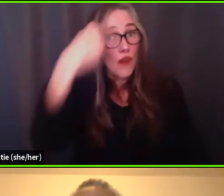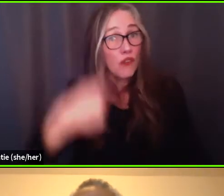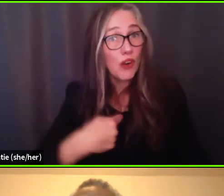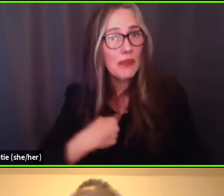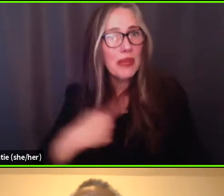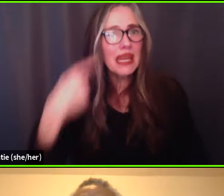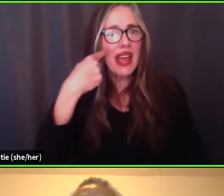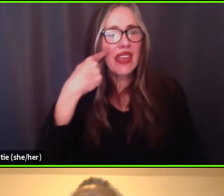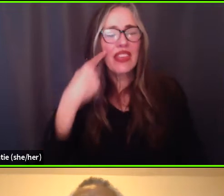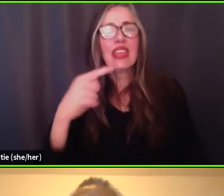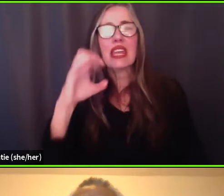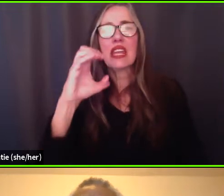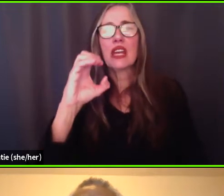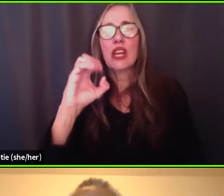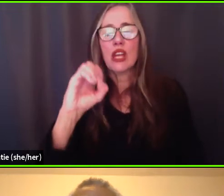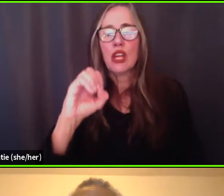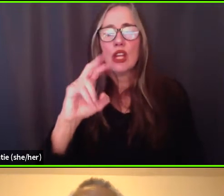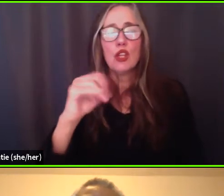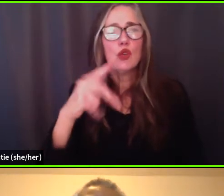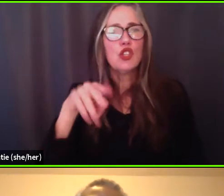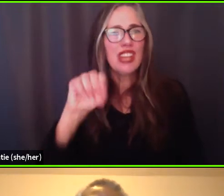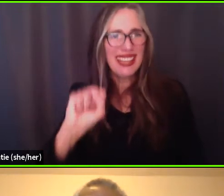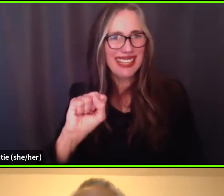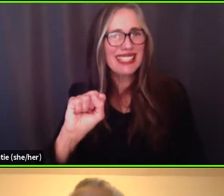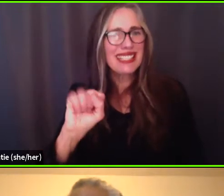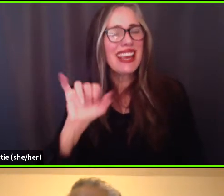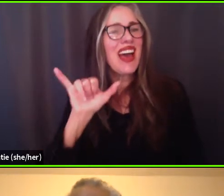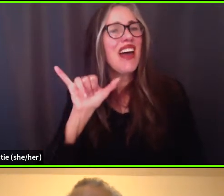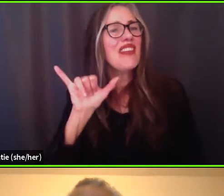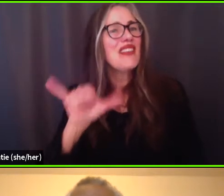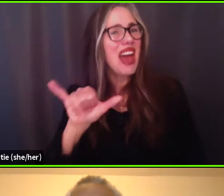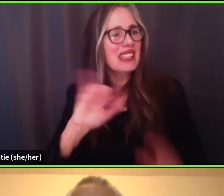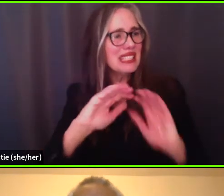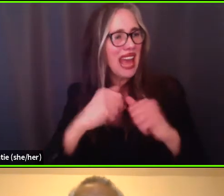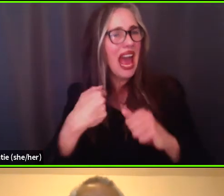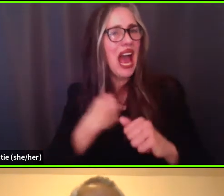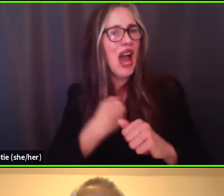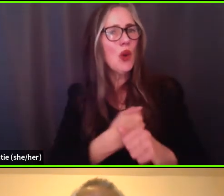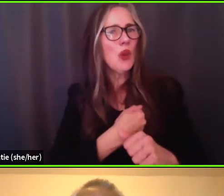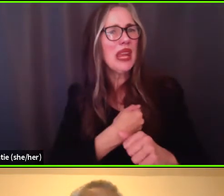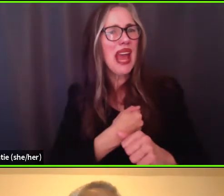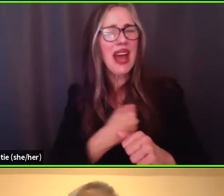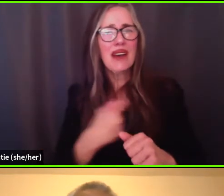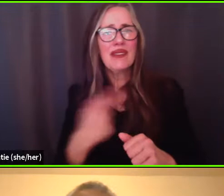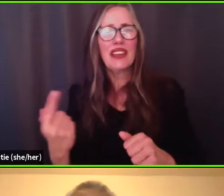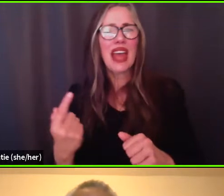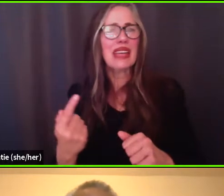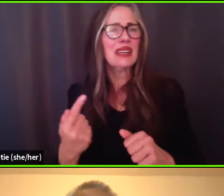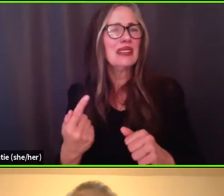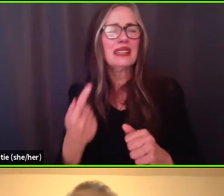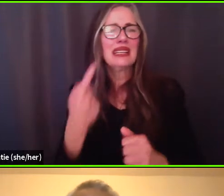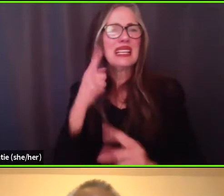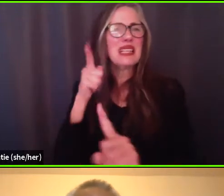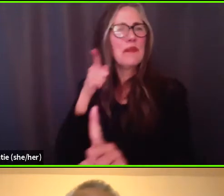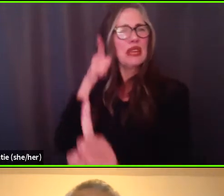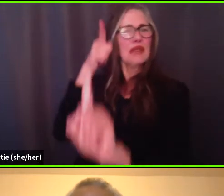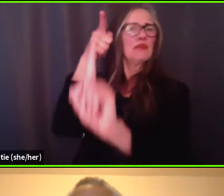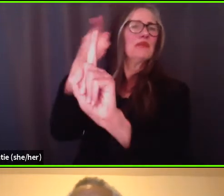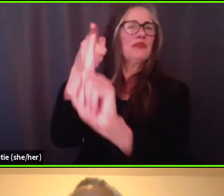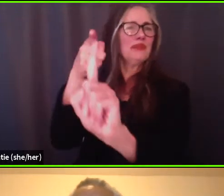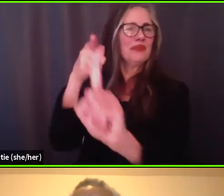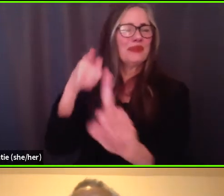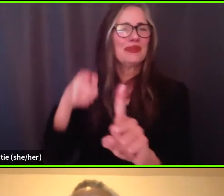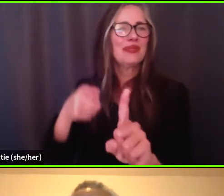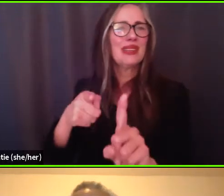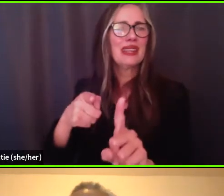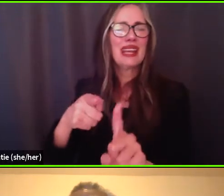the the domains of othering or the silos that we oftentimes are presented to us as the isms when we talk about sexism homophobia ableism all